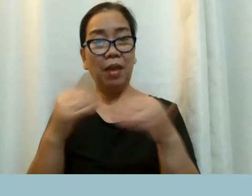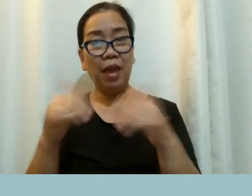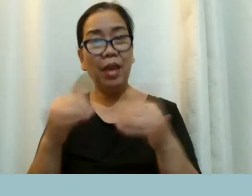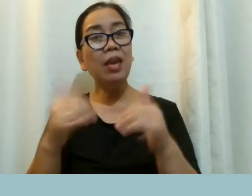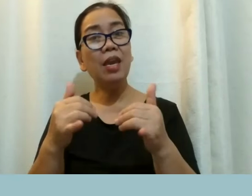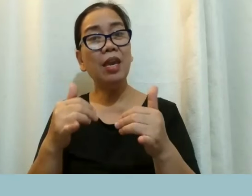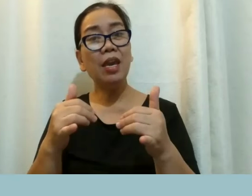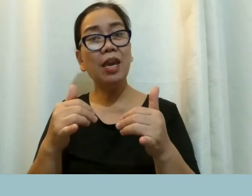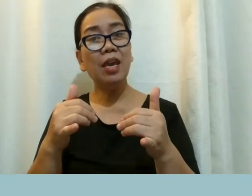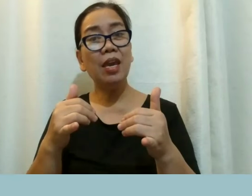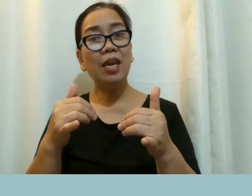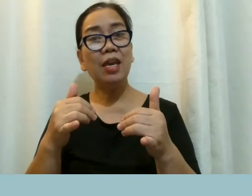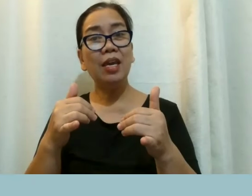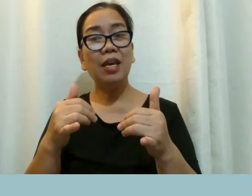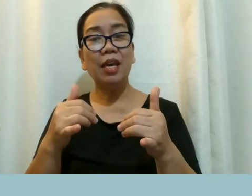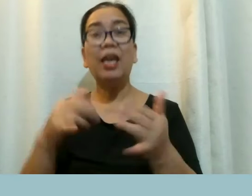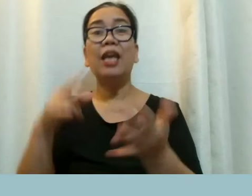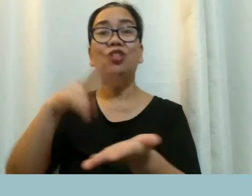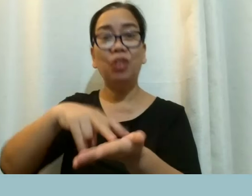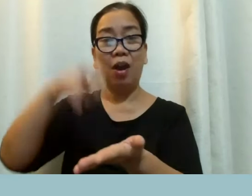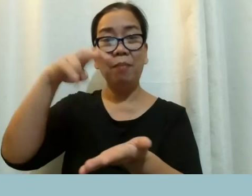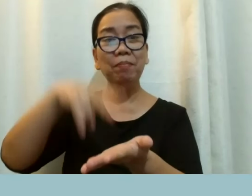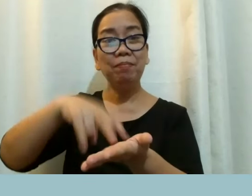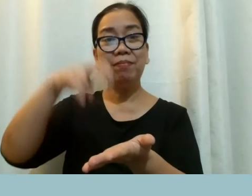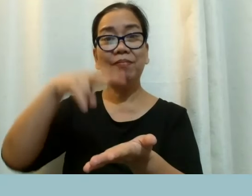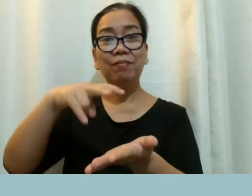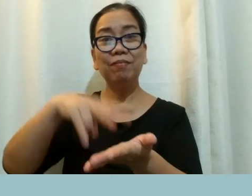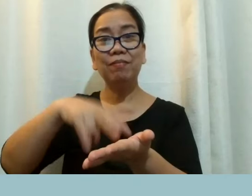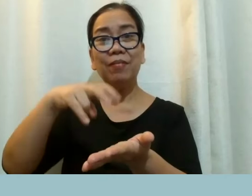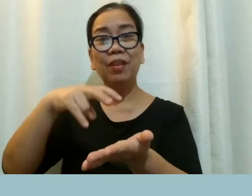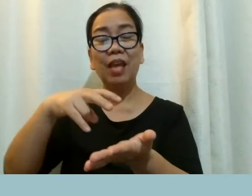can play, can jump,